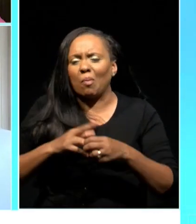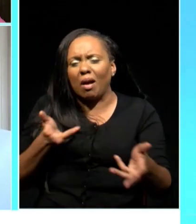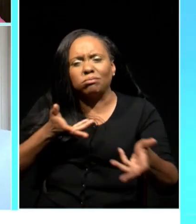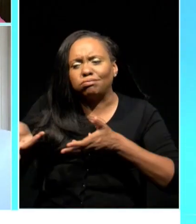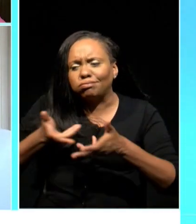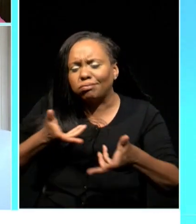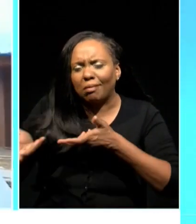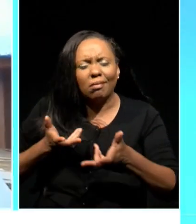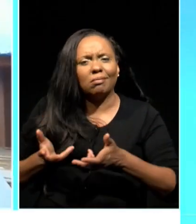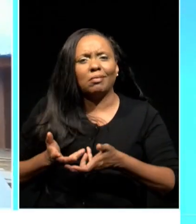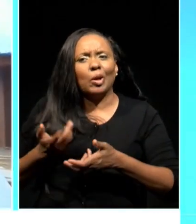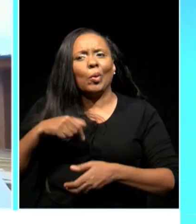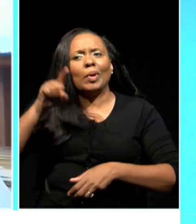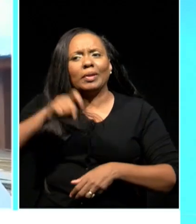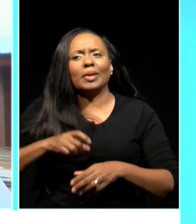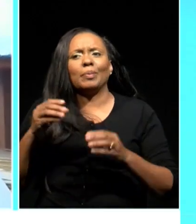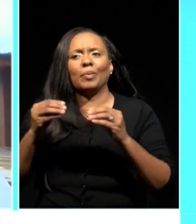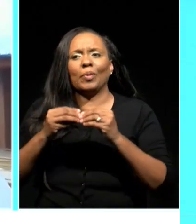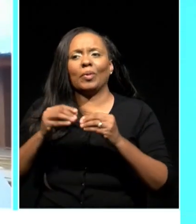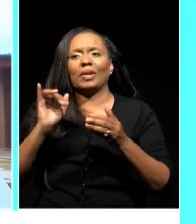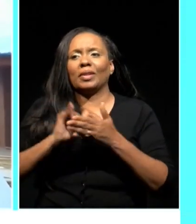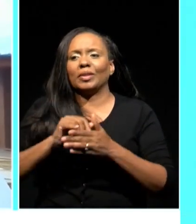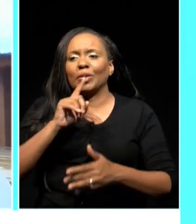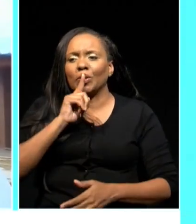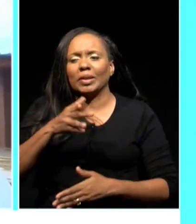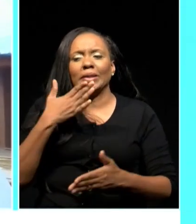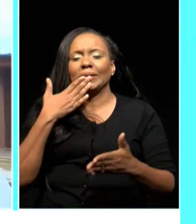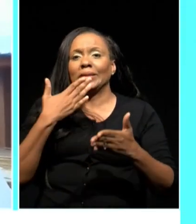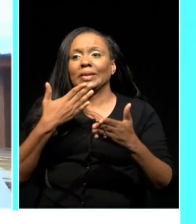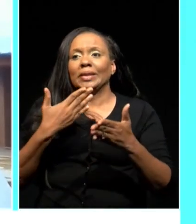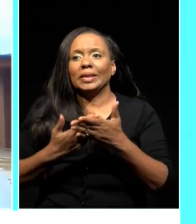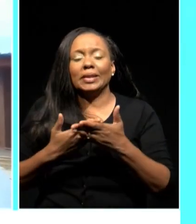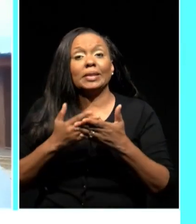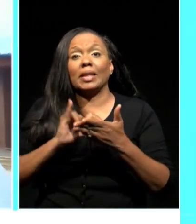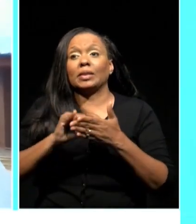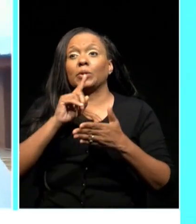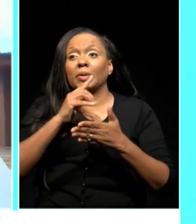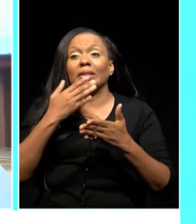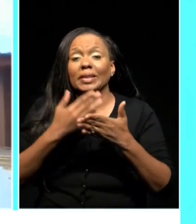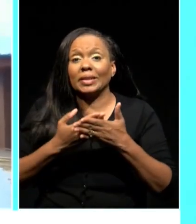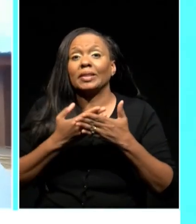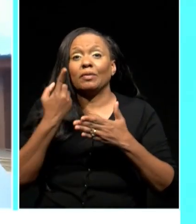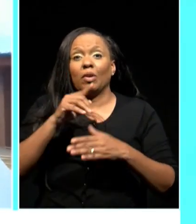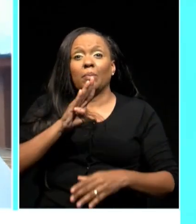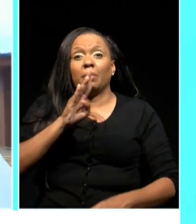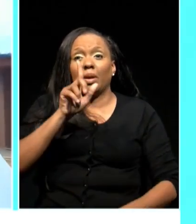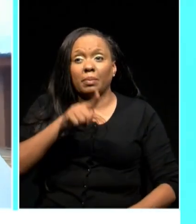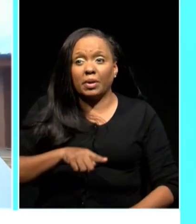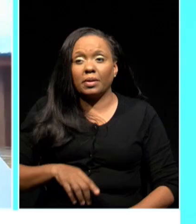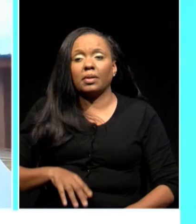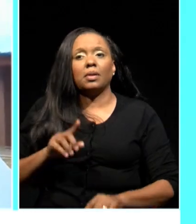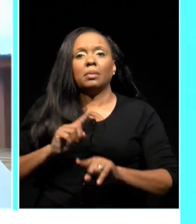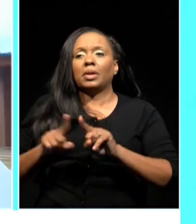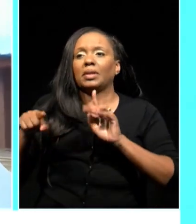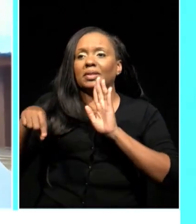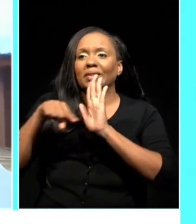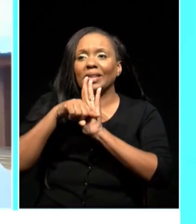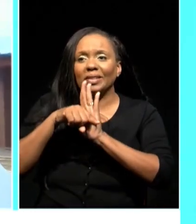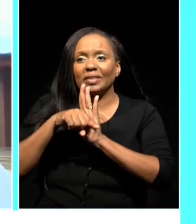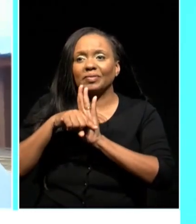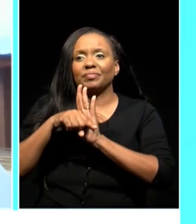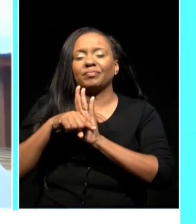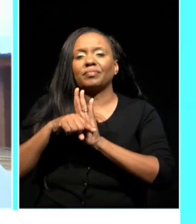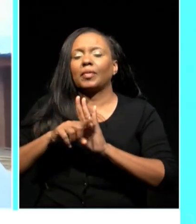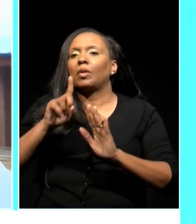vision, and that is what I think is so promising in the Barbados Labour Party. The negative there is really that it is so